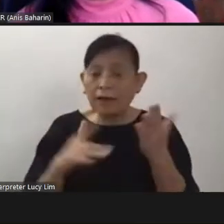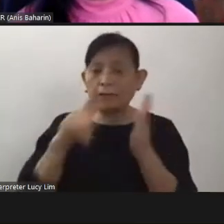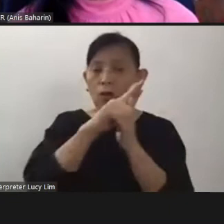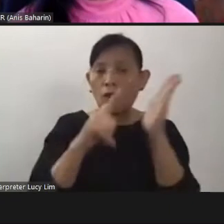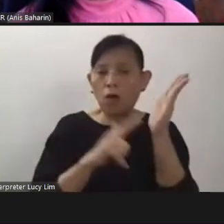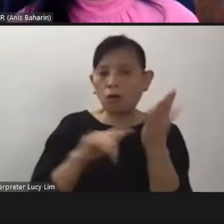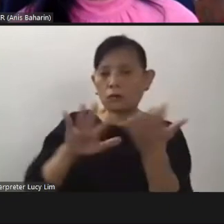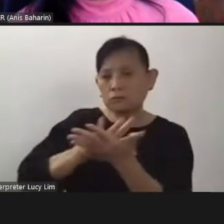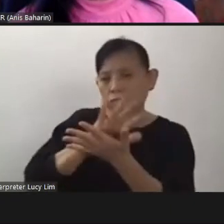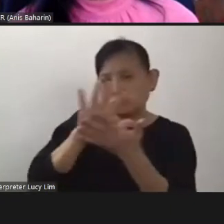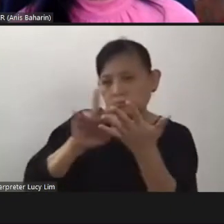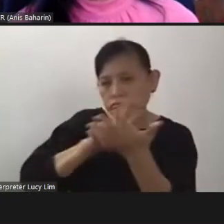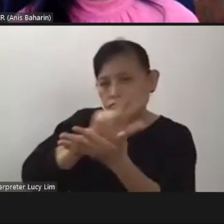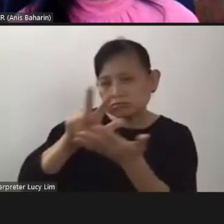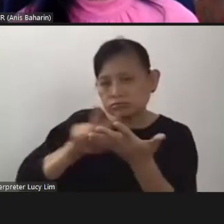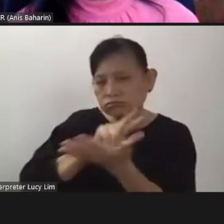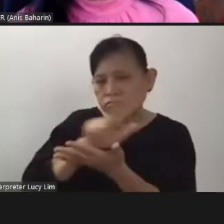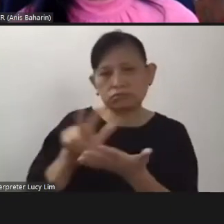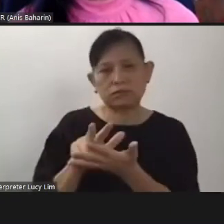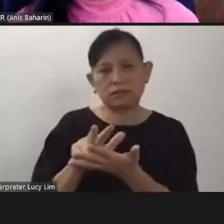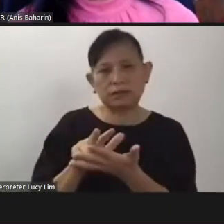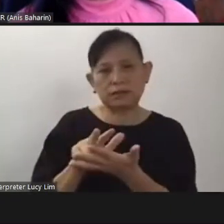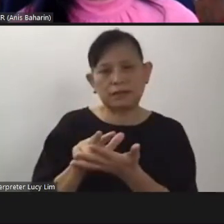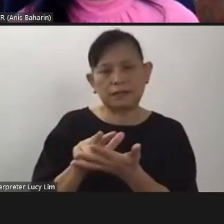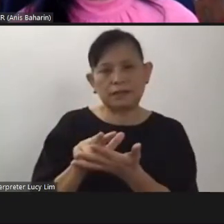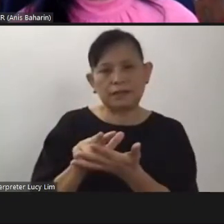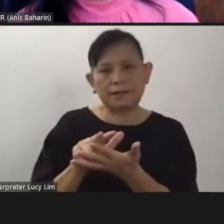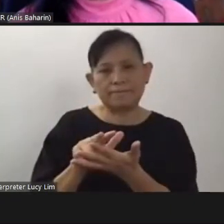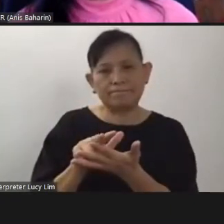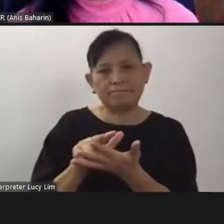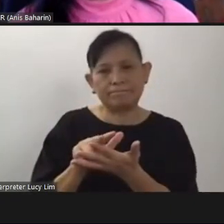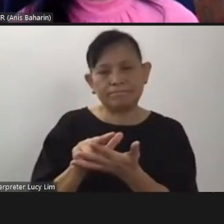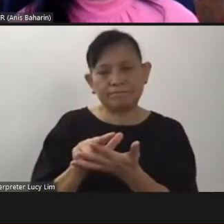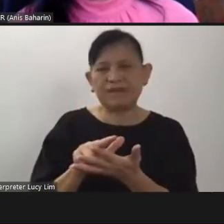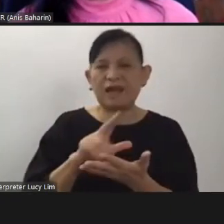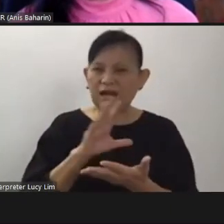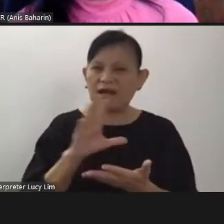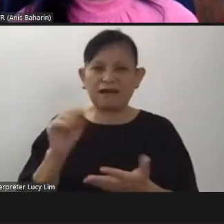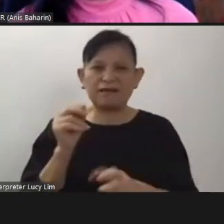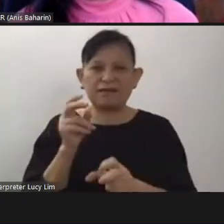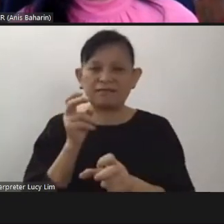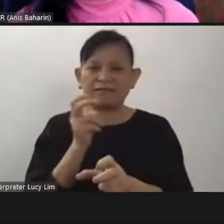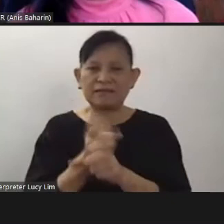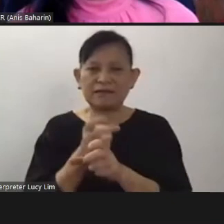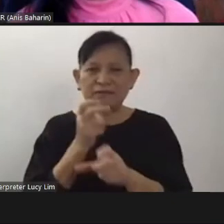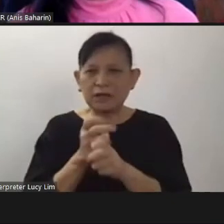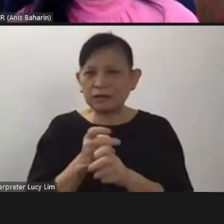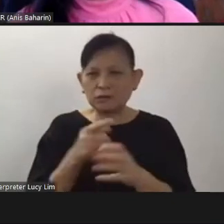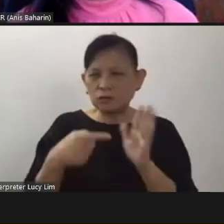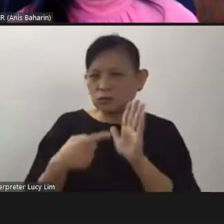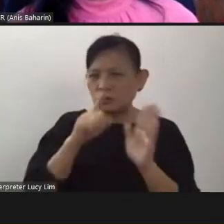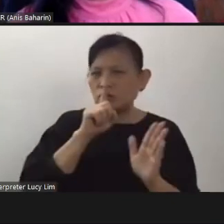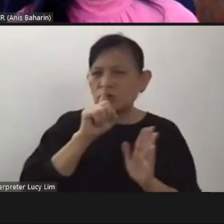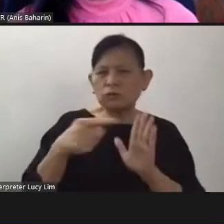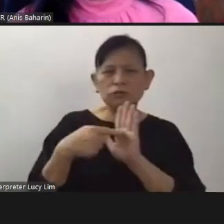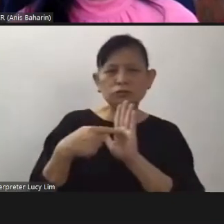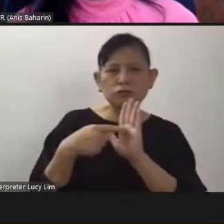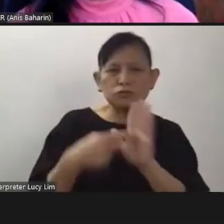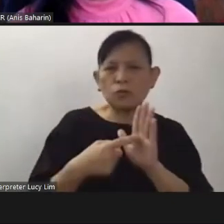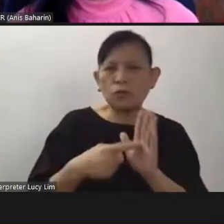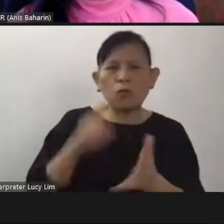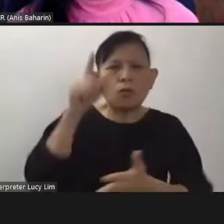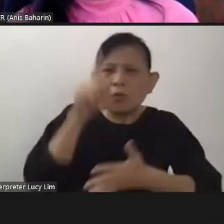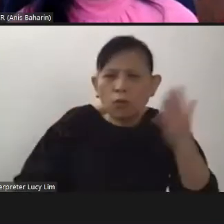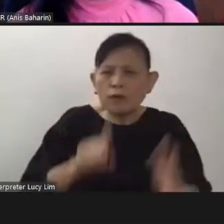not, it is often ambiguous, and it's very difficult for us then to pinpoint what is the problem. And if we can